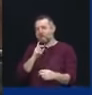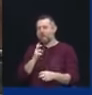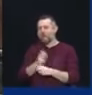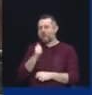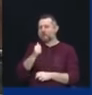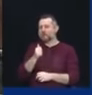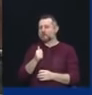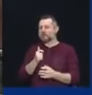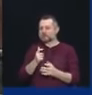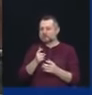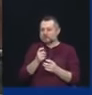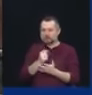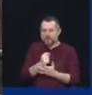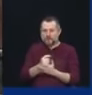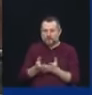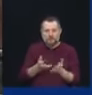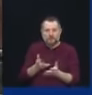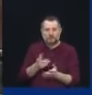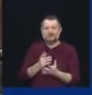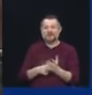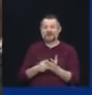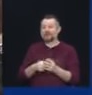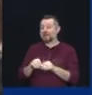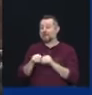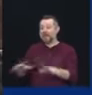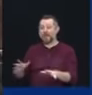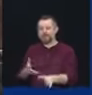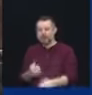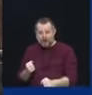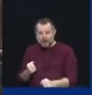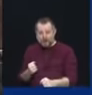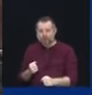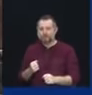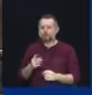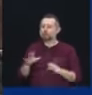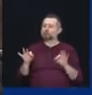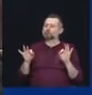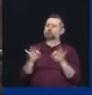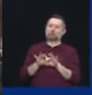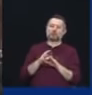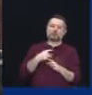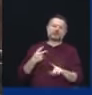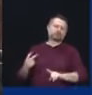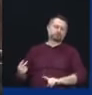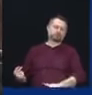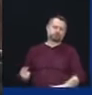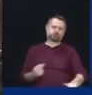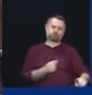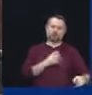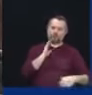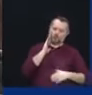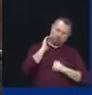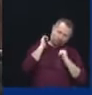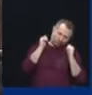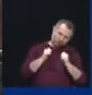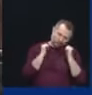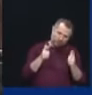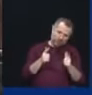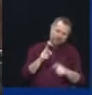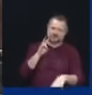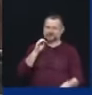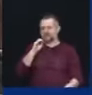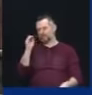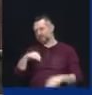easily. So we want to get everyone vaccinated. We need to reach herd immunity. It's